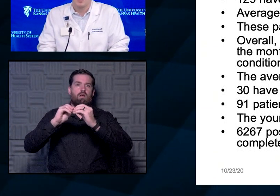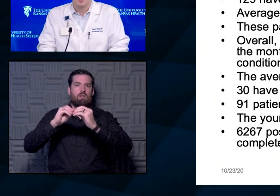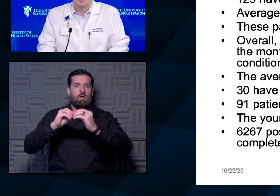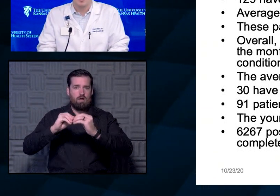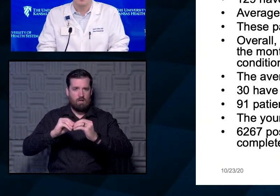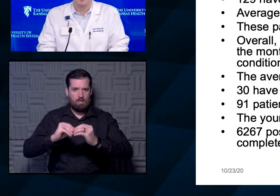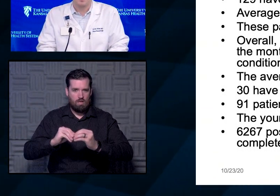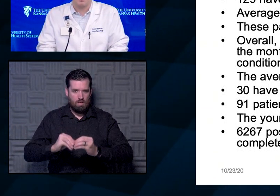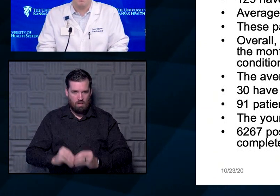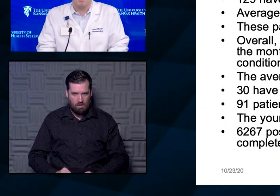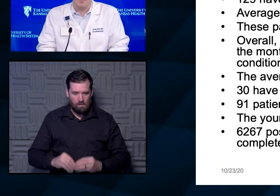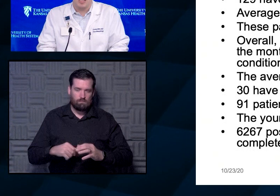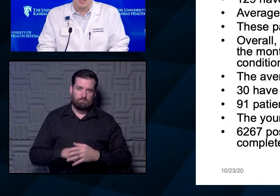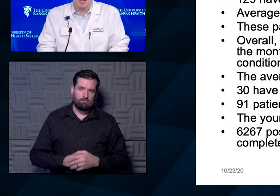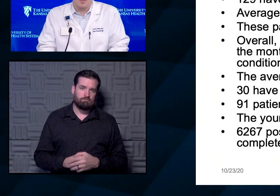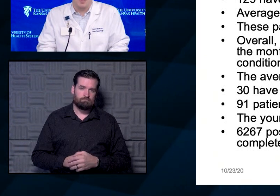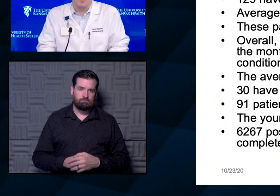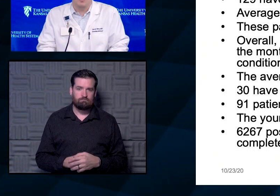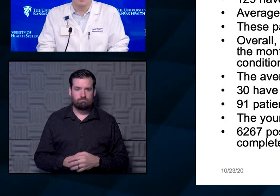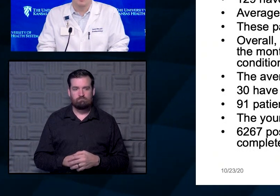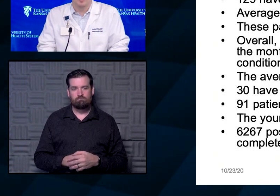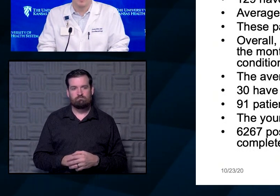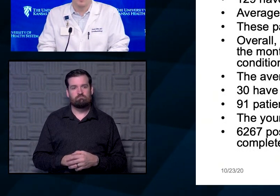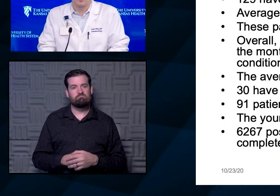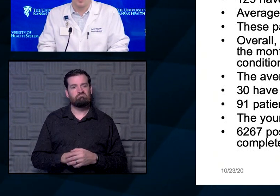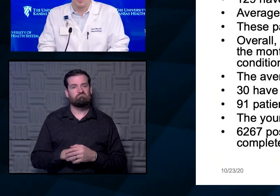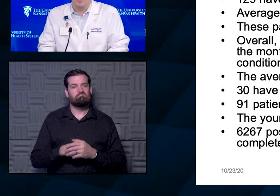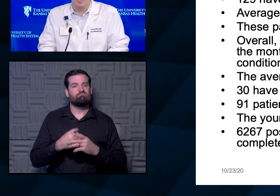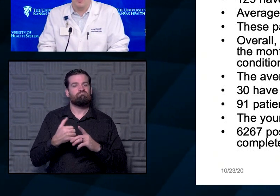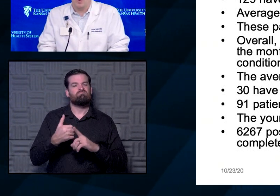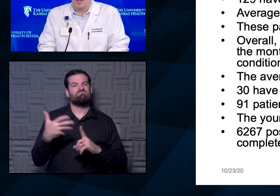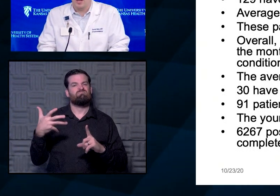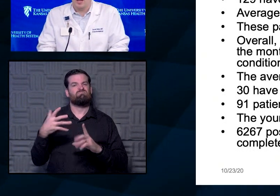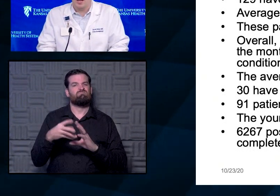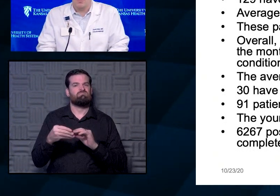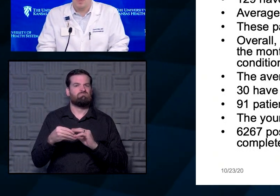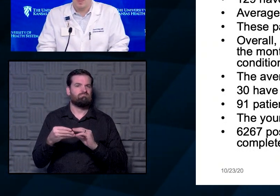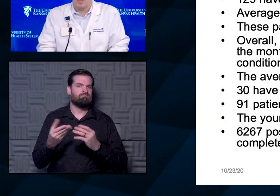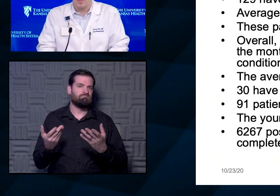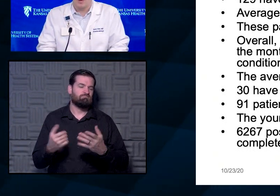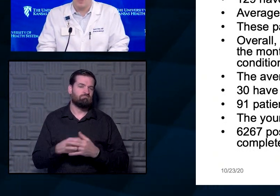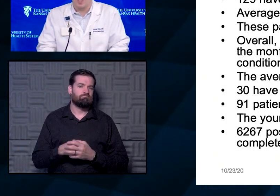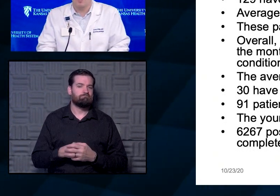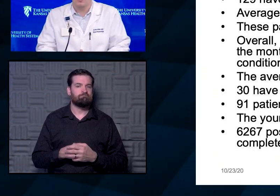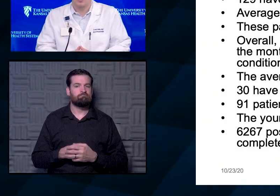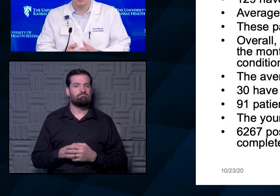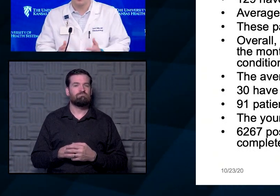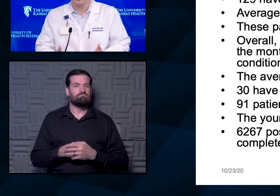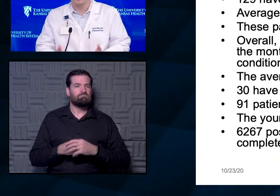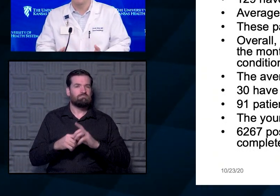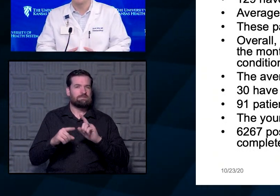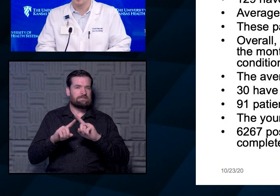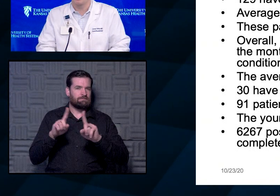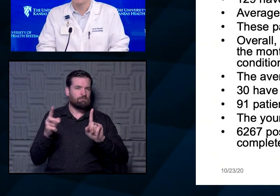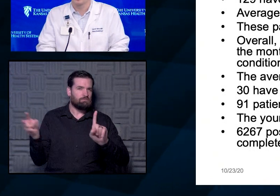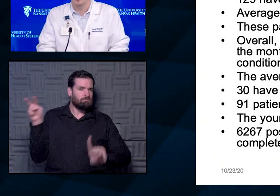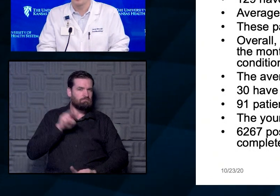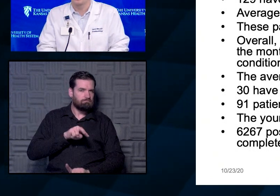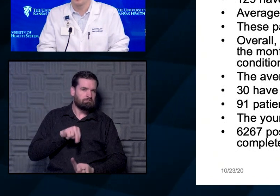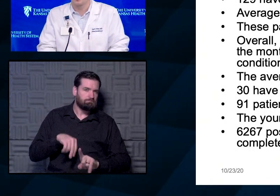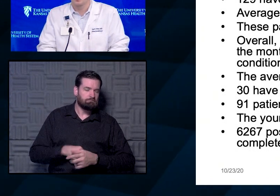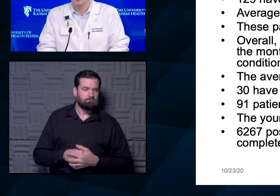here that I think tell a little bit of the story, maybe in a way that we haven't shared all at the same